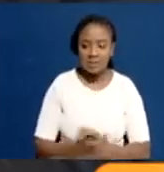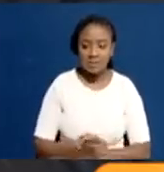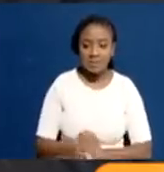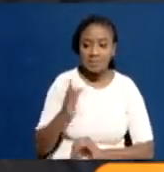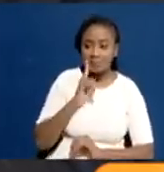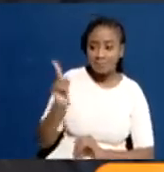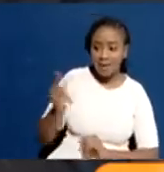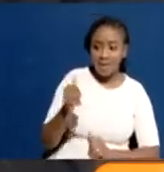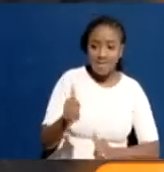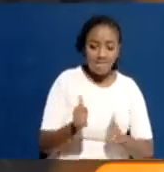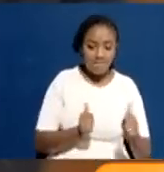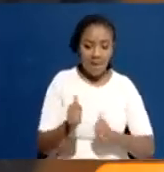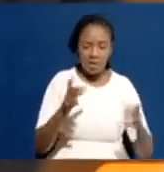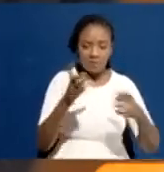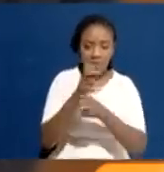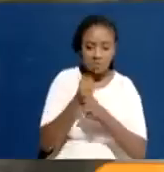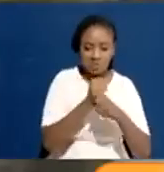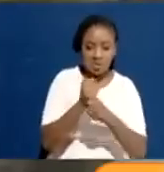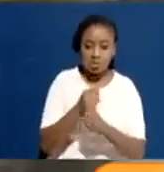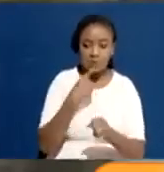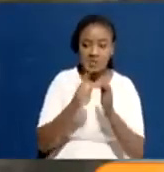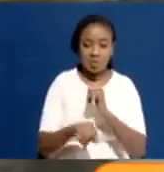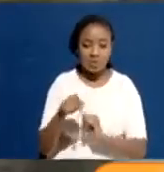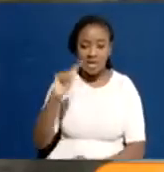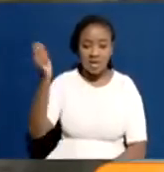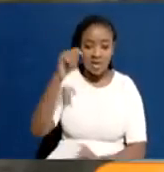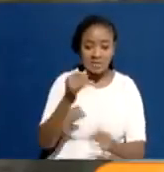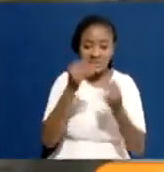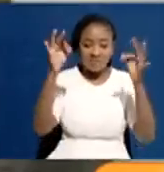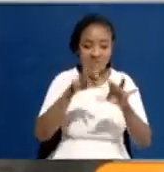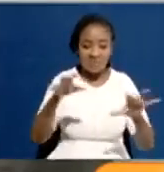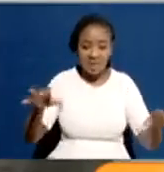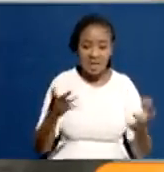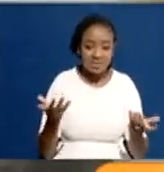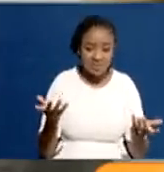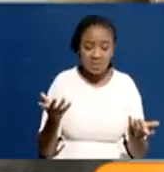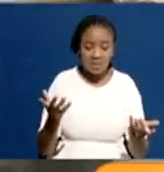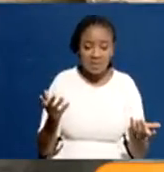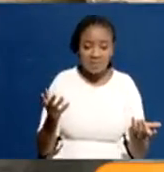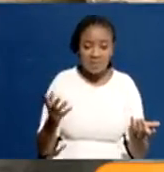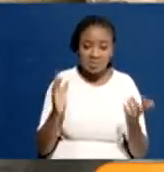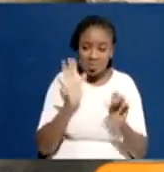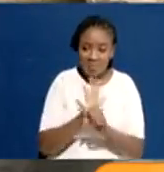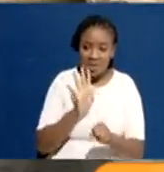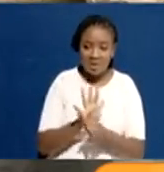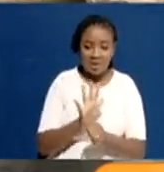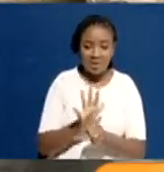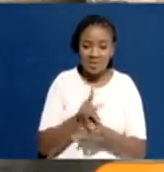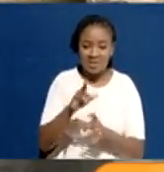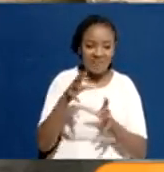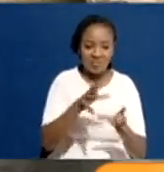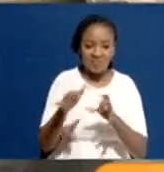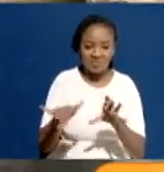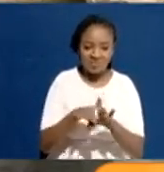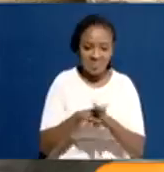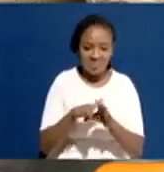Airlines Pilots Association argued that Kenya is a free market capitalist economy, and therefore the state cannot force